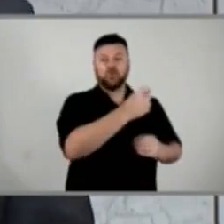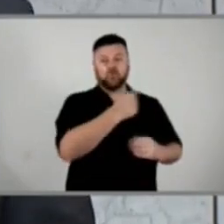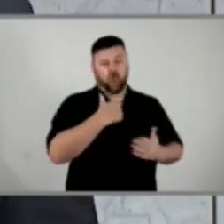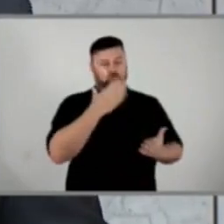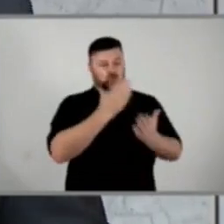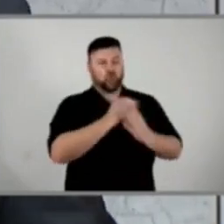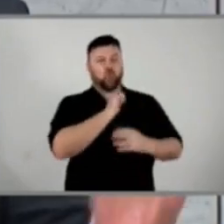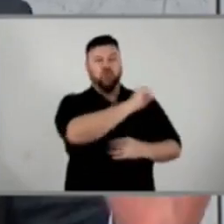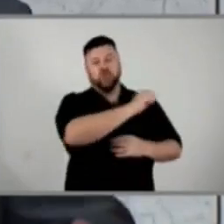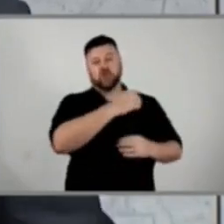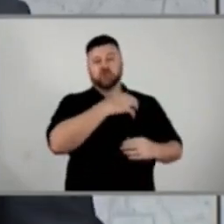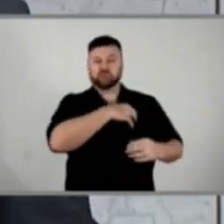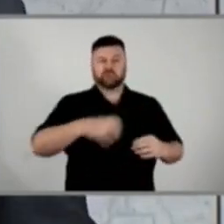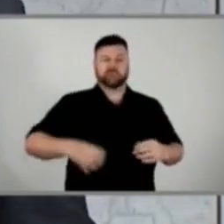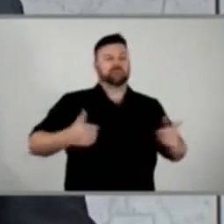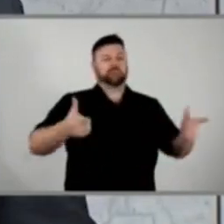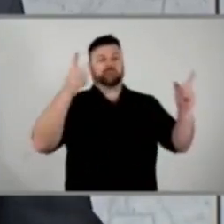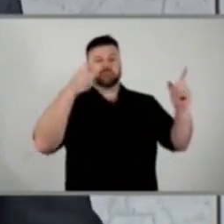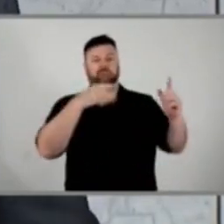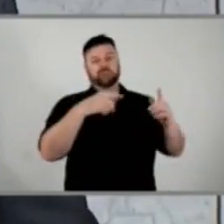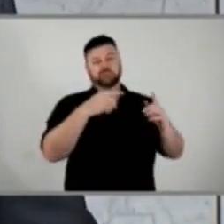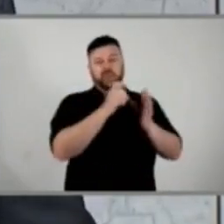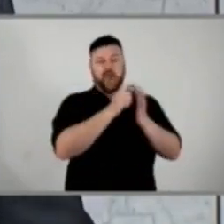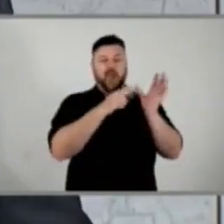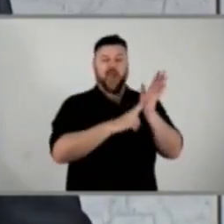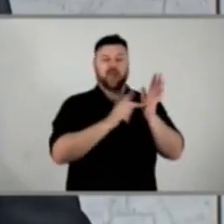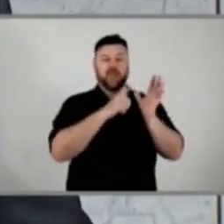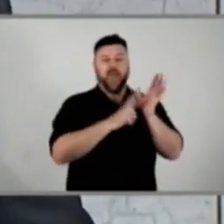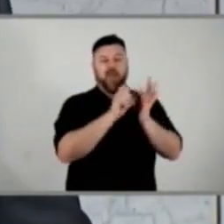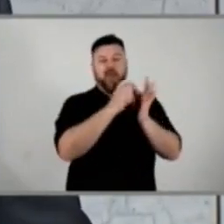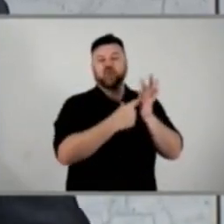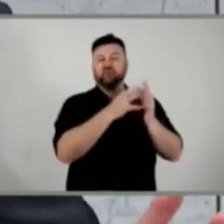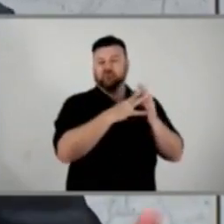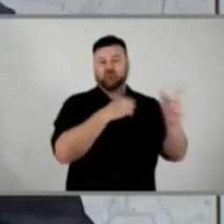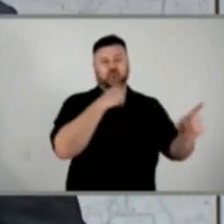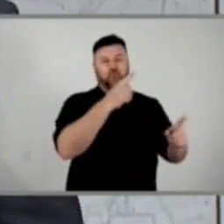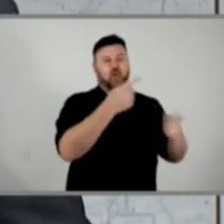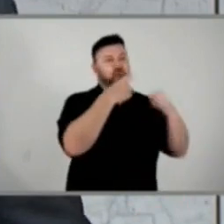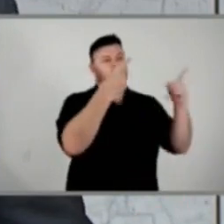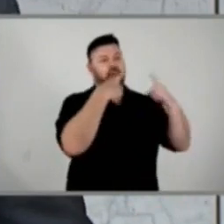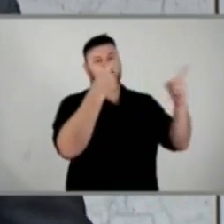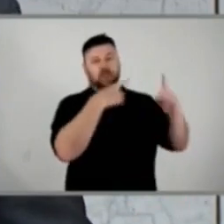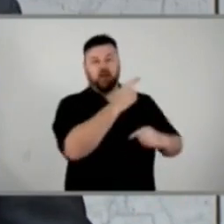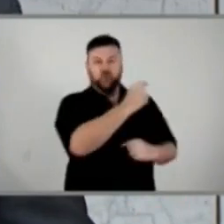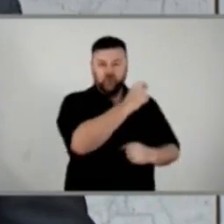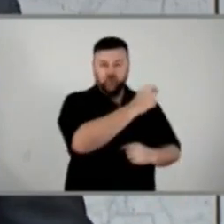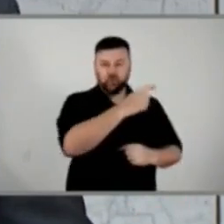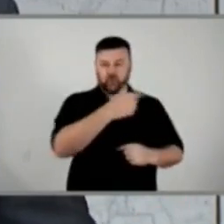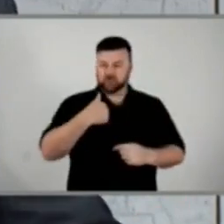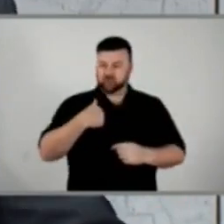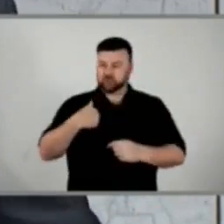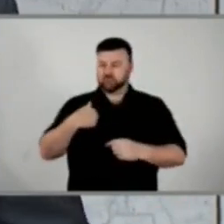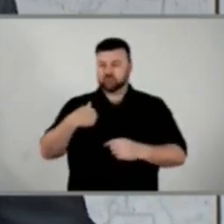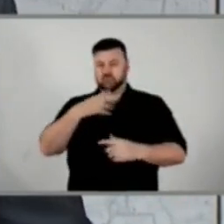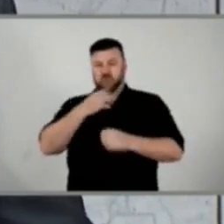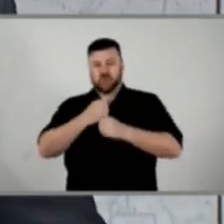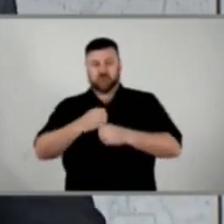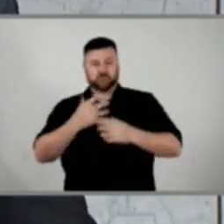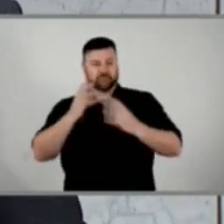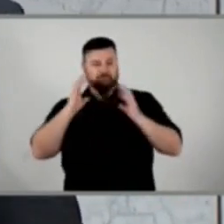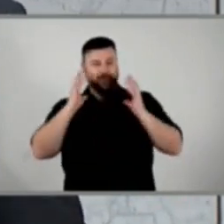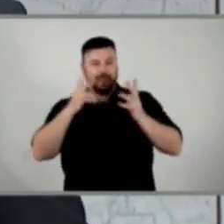a matter for him to do, as he regularly does each weekend. And so we're obviously keen to see that opening up, whether